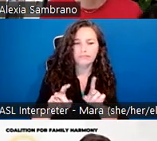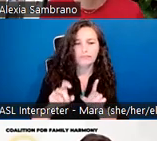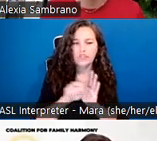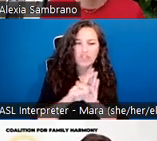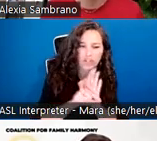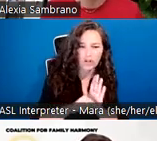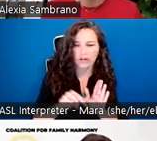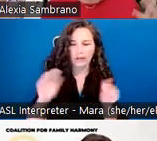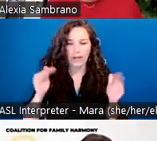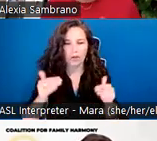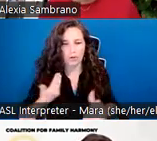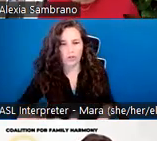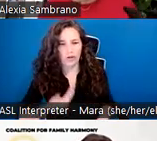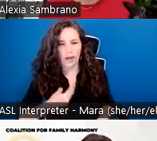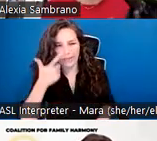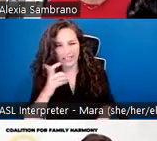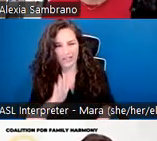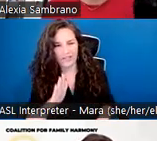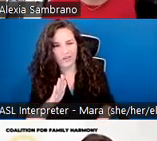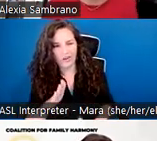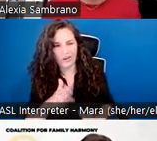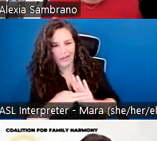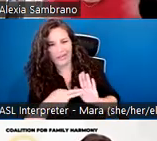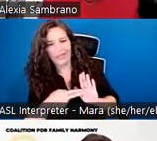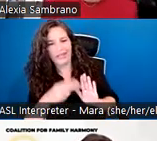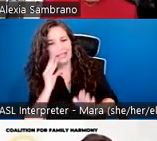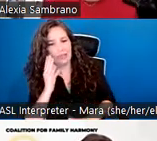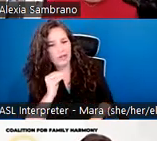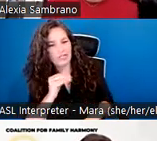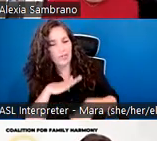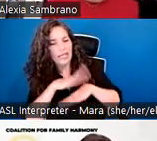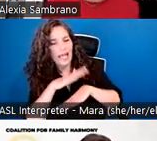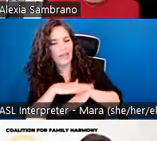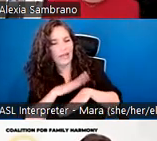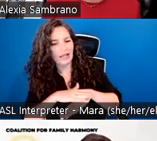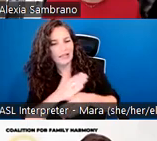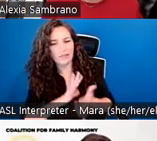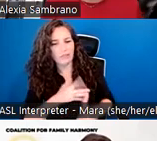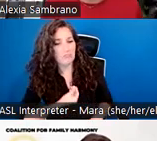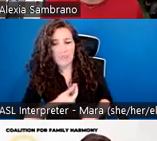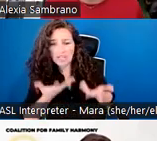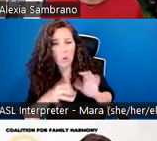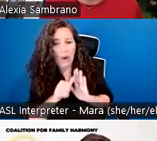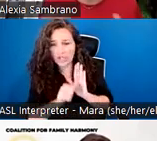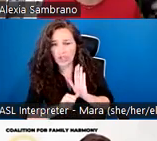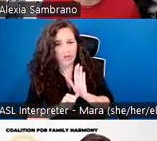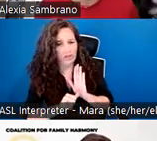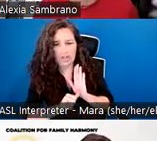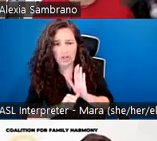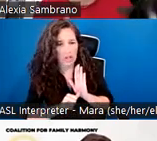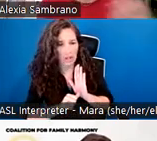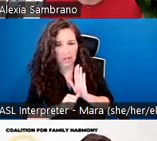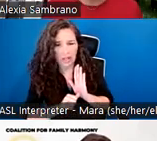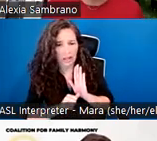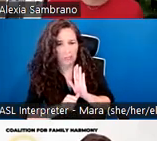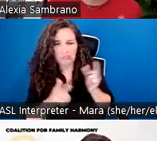or expressed gender. But the caveat here is that some trans folks don't desire any surgical intervention at all. Some people think that